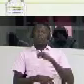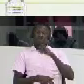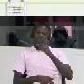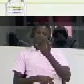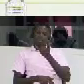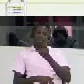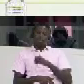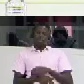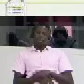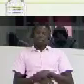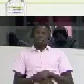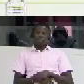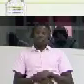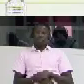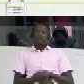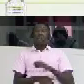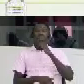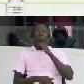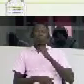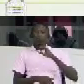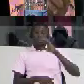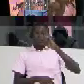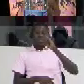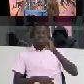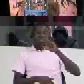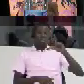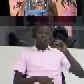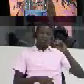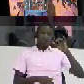Yes. Right. Mr. Colley, thank you. We just wanted to